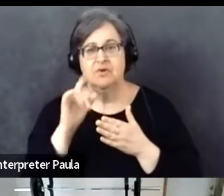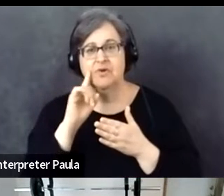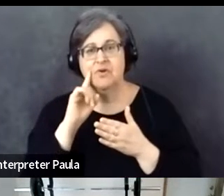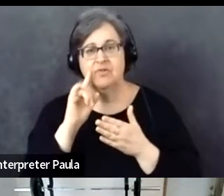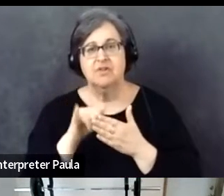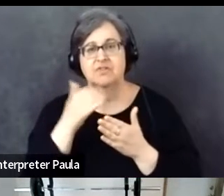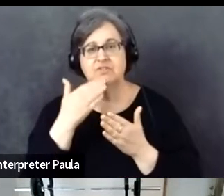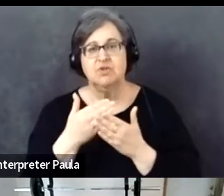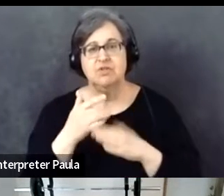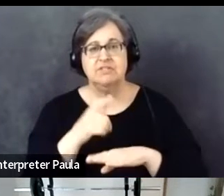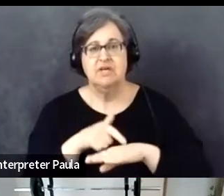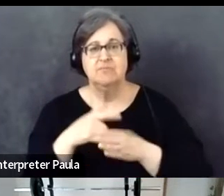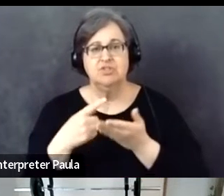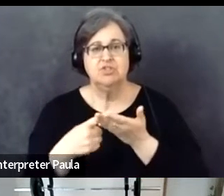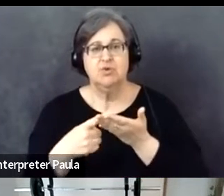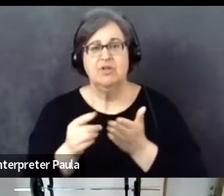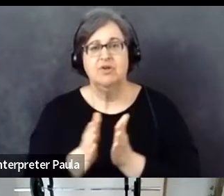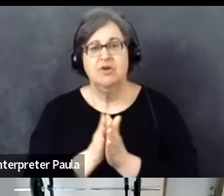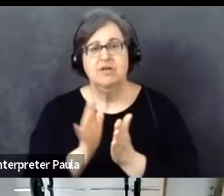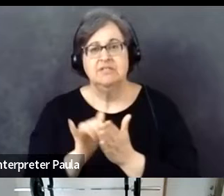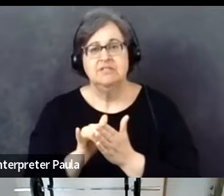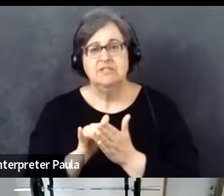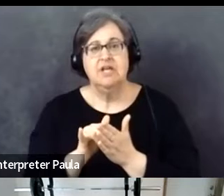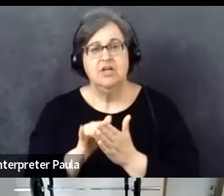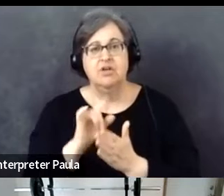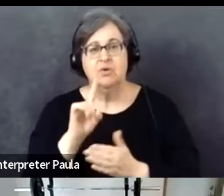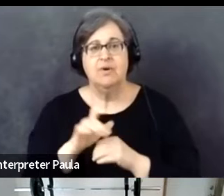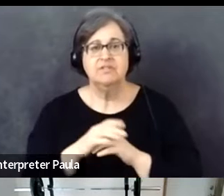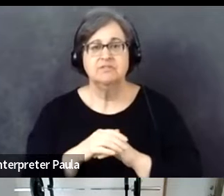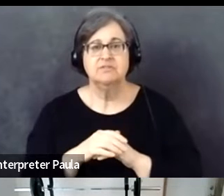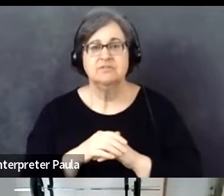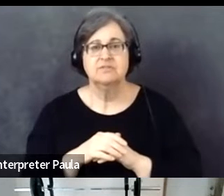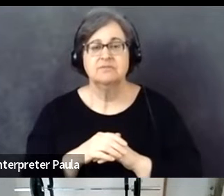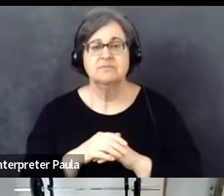good time to talk about that or ask that question. And